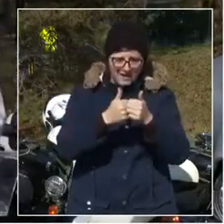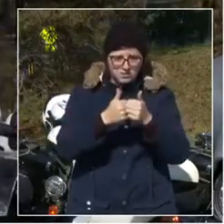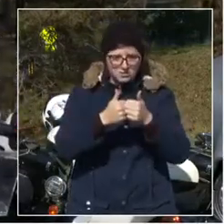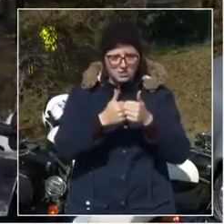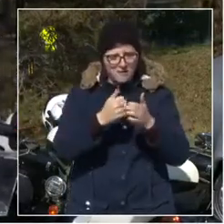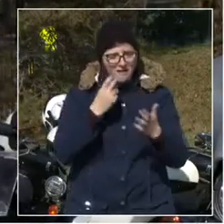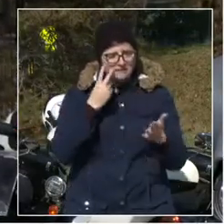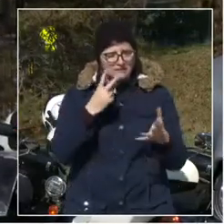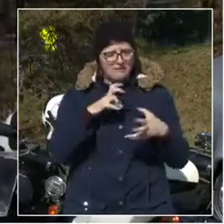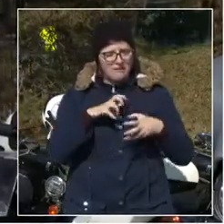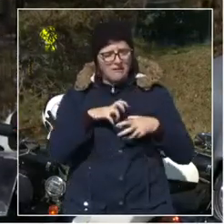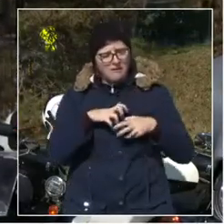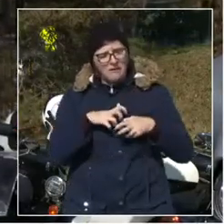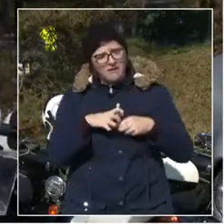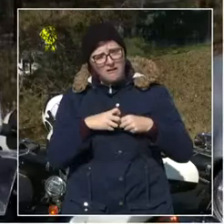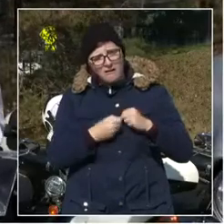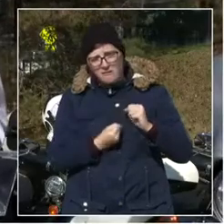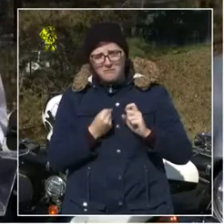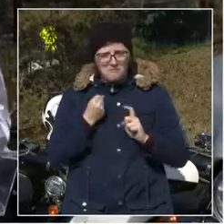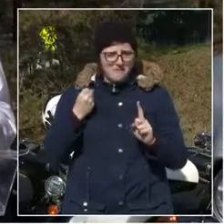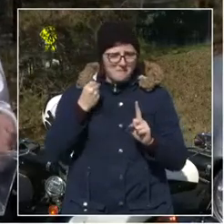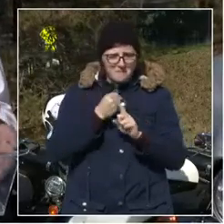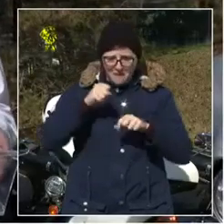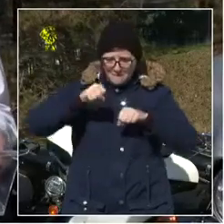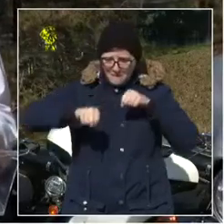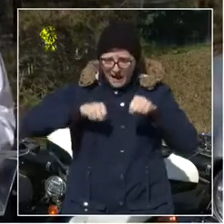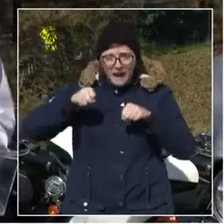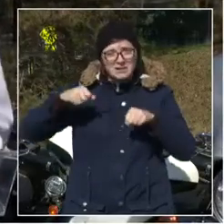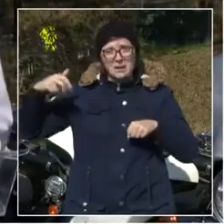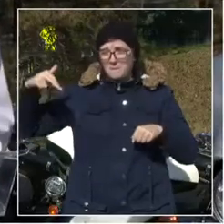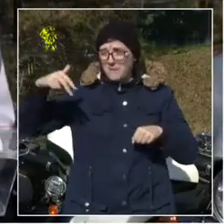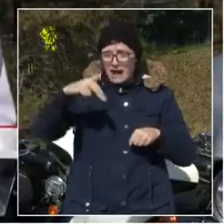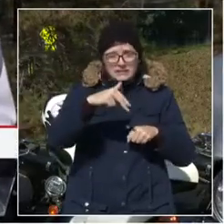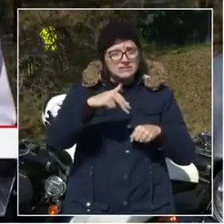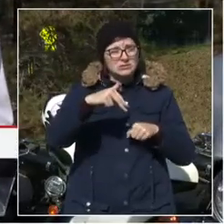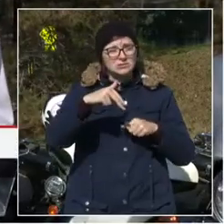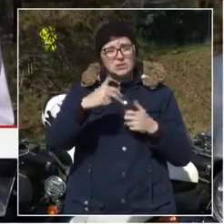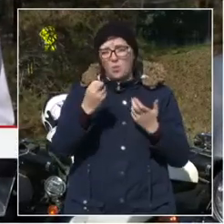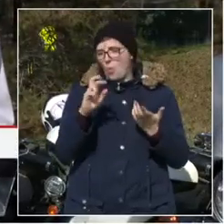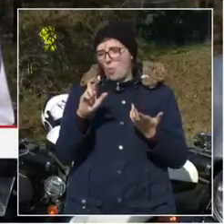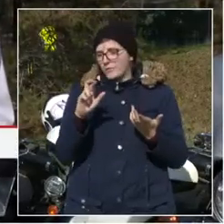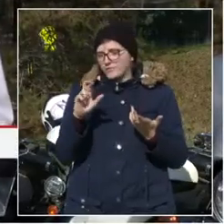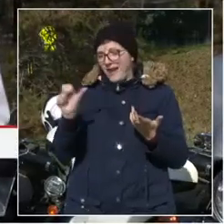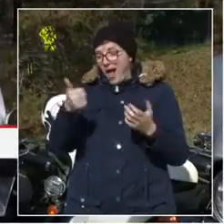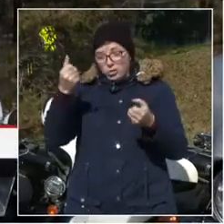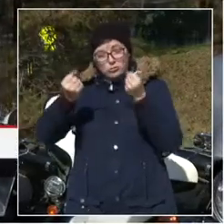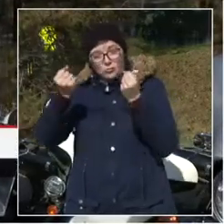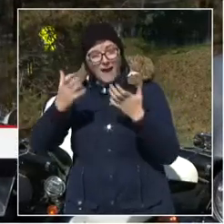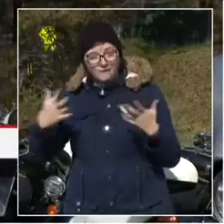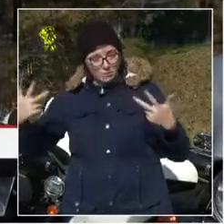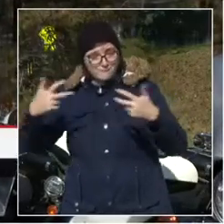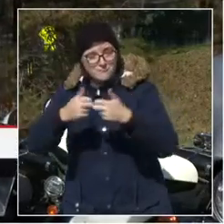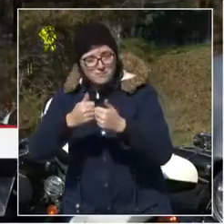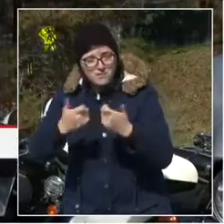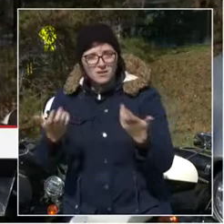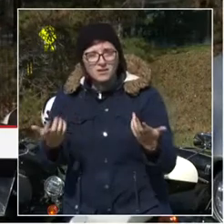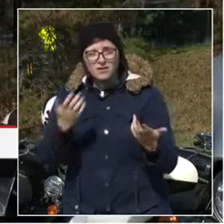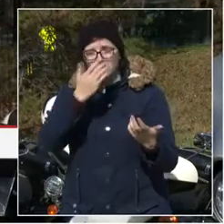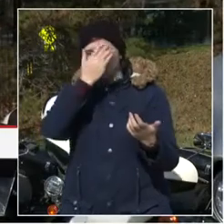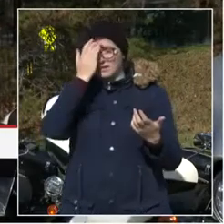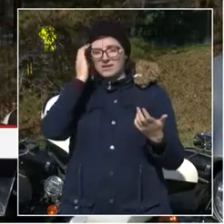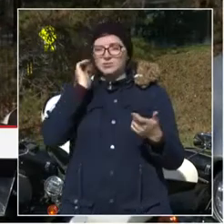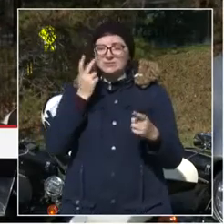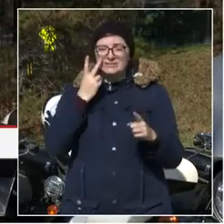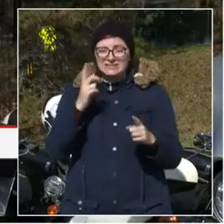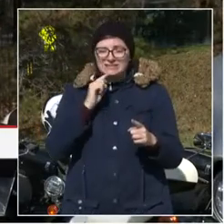the devastation and the impact of a bicyclist, a pedestrian, or even another driver